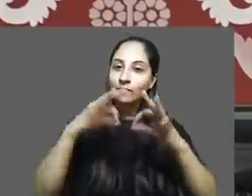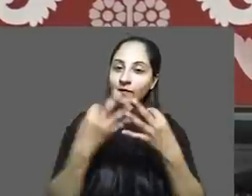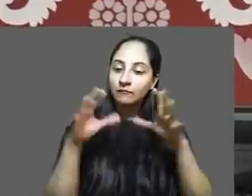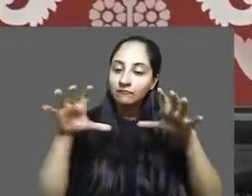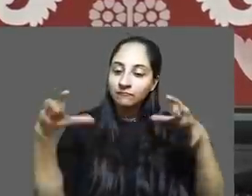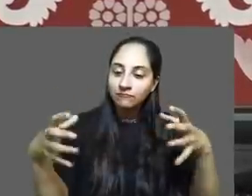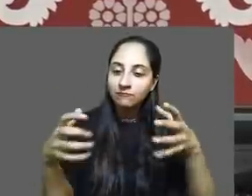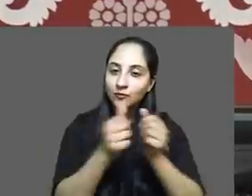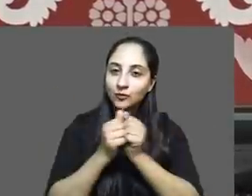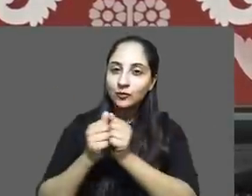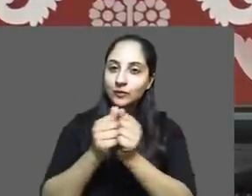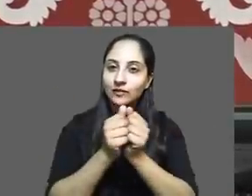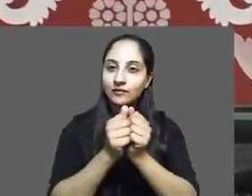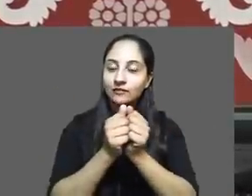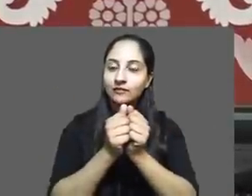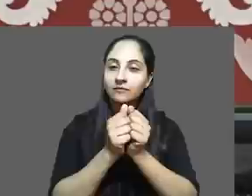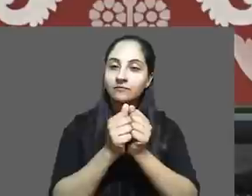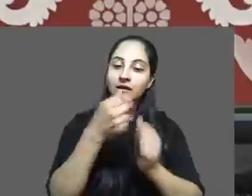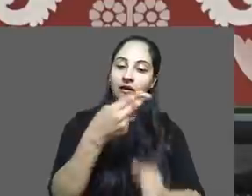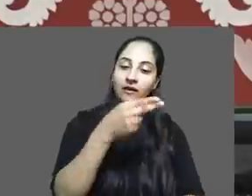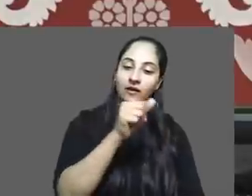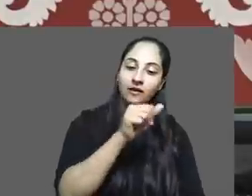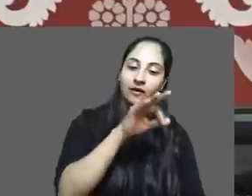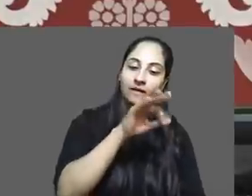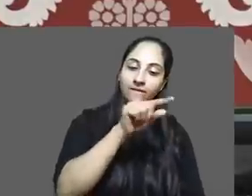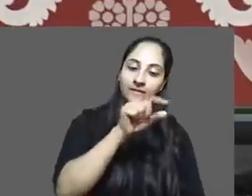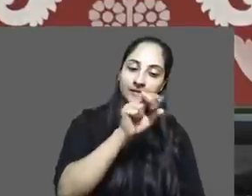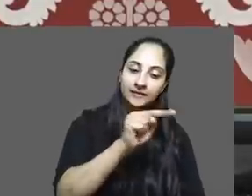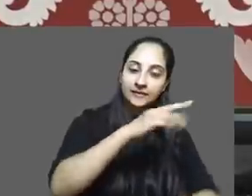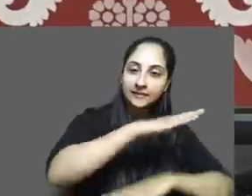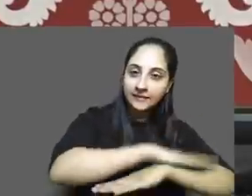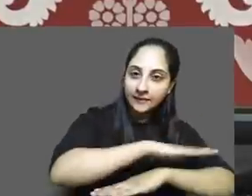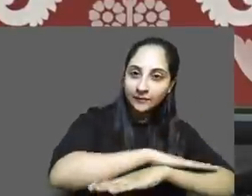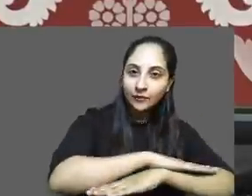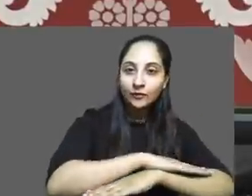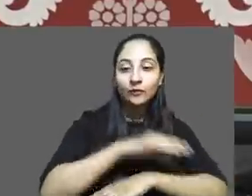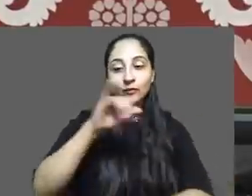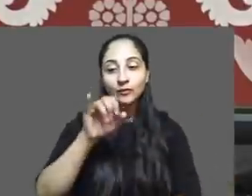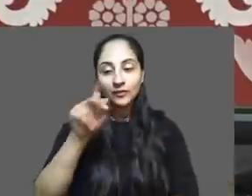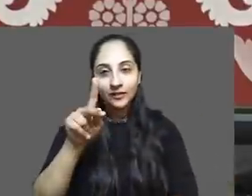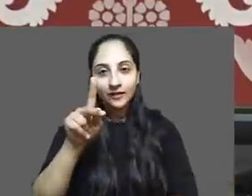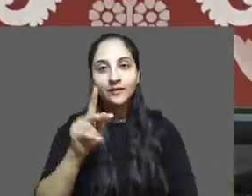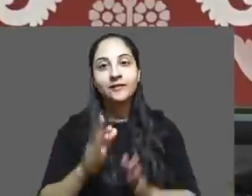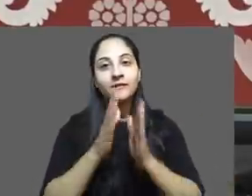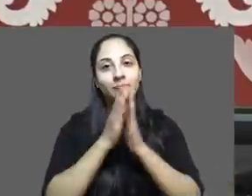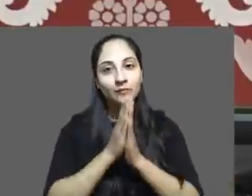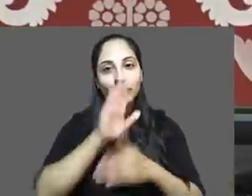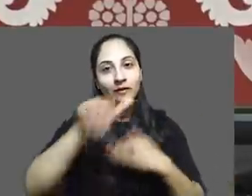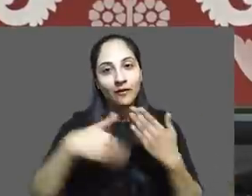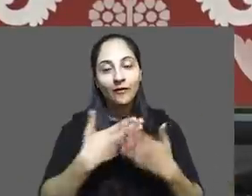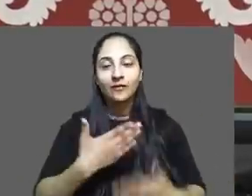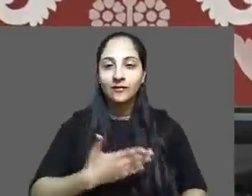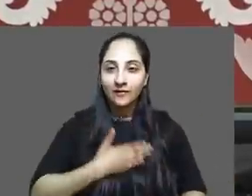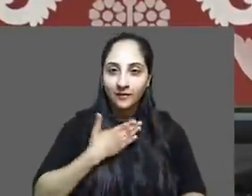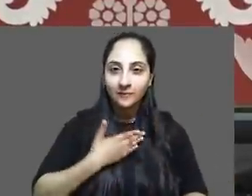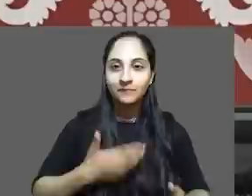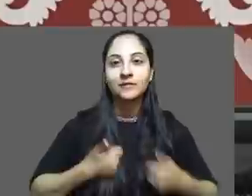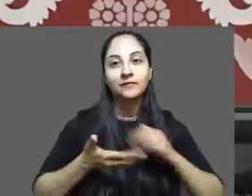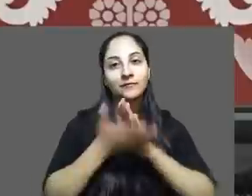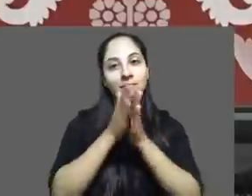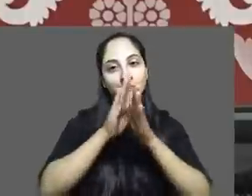gathered around the Hafsin table this week and are gathering in Jamaat Khanas this evening, I wish you all peace,